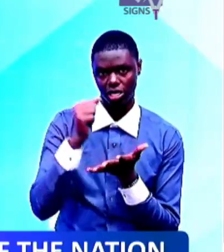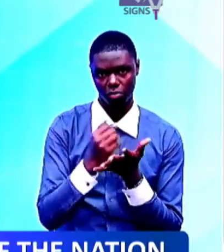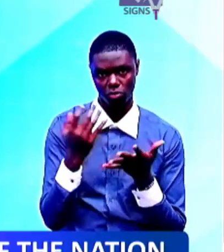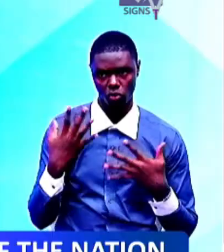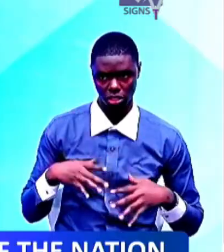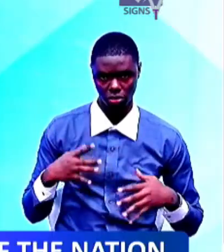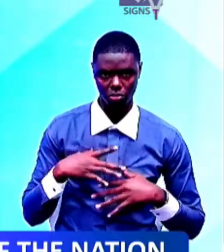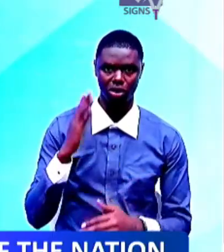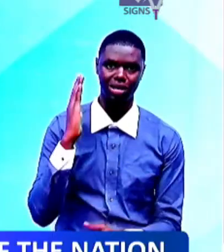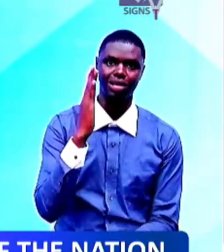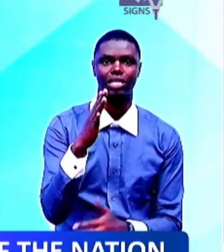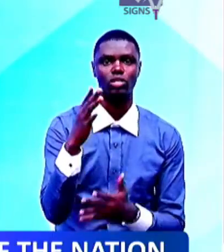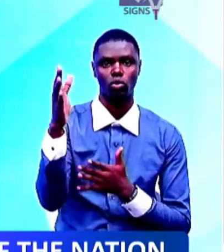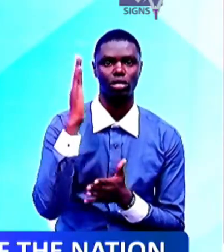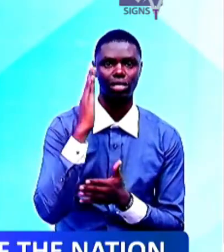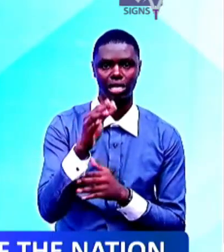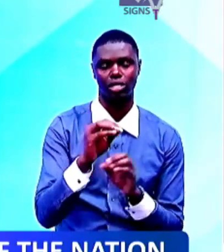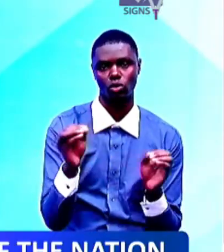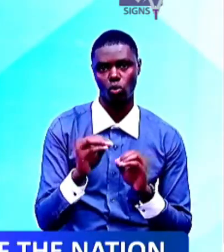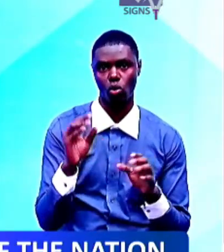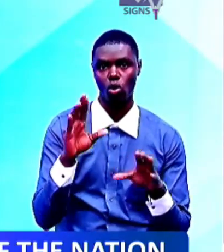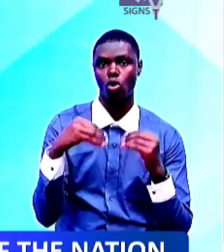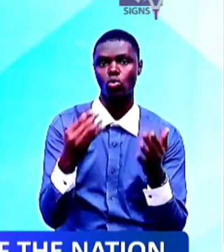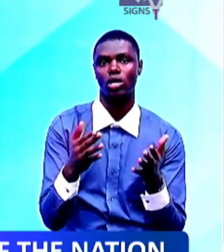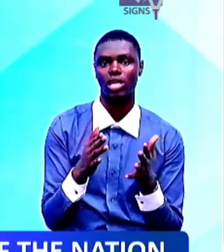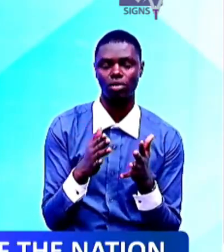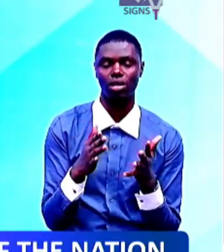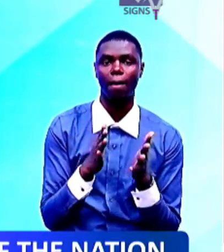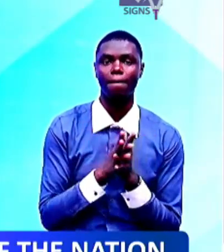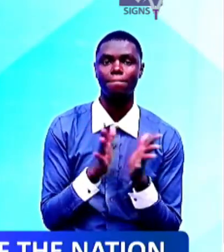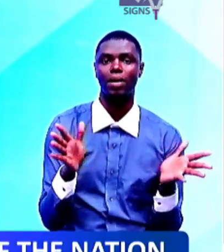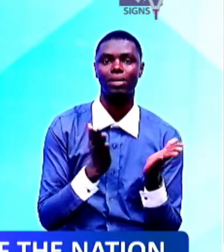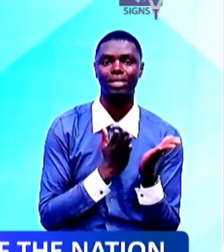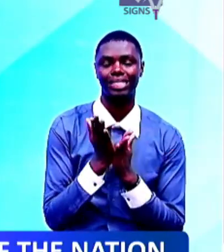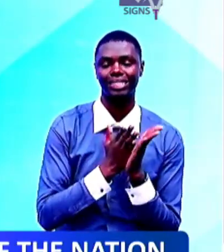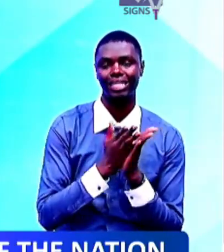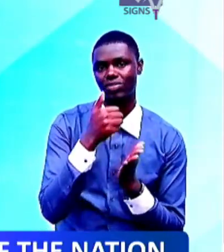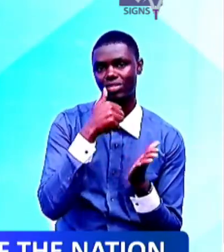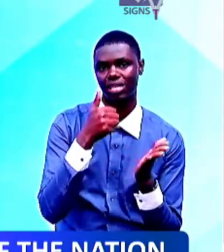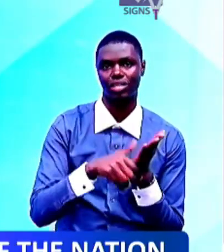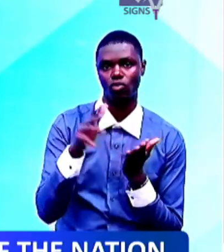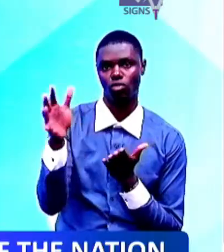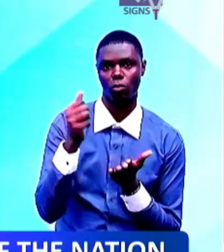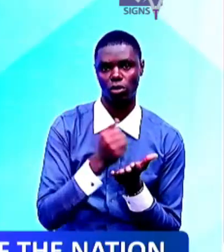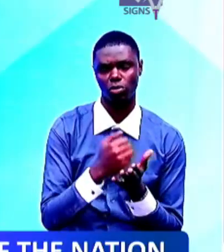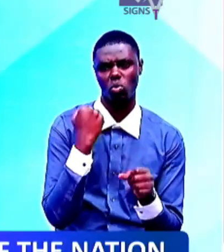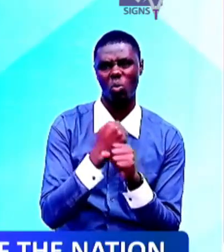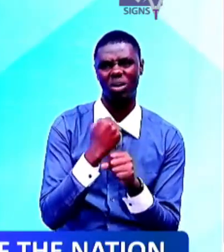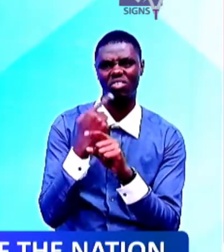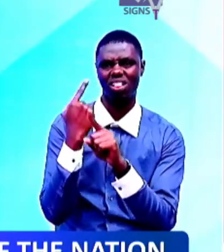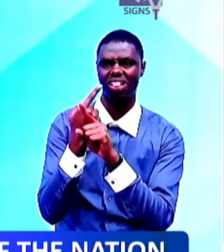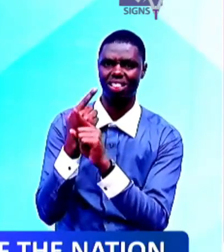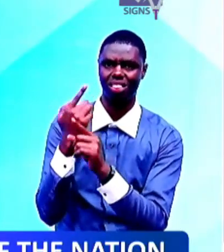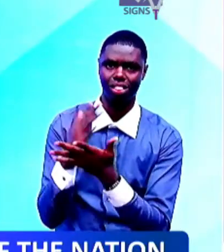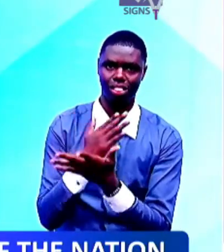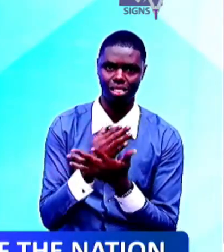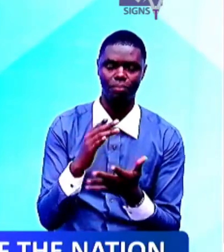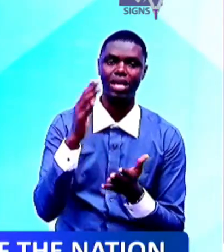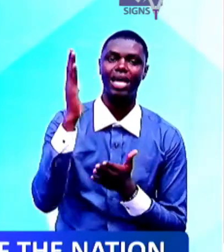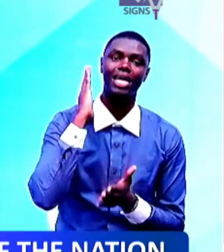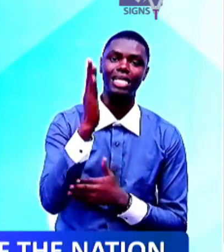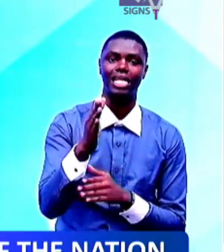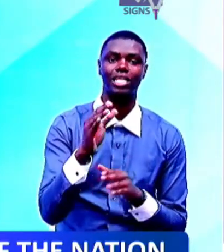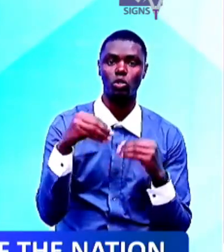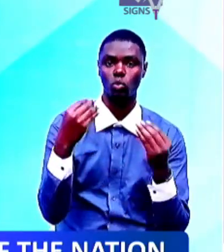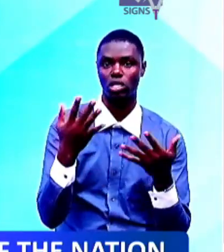directly or indirectly. Directly is when you're being given public service appointments, letter of appointment, you're working either for which department. Indirect is when you